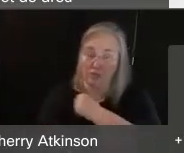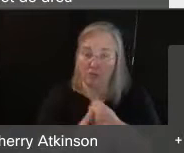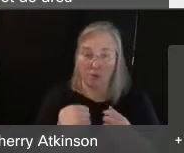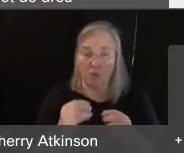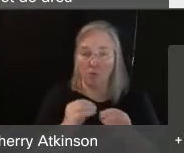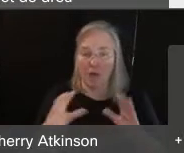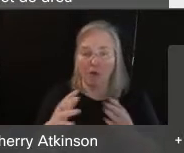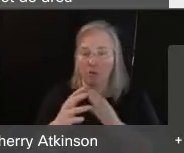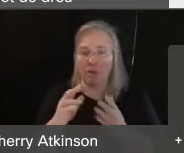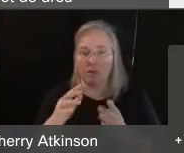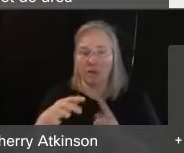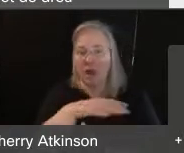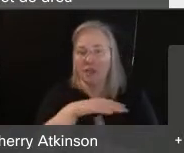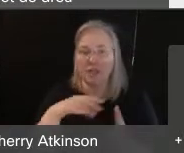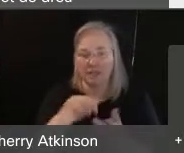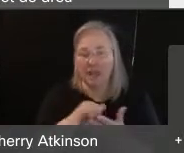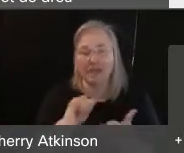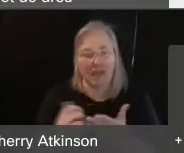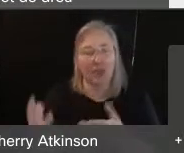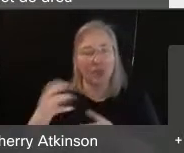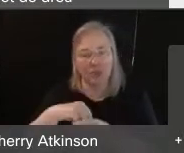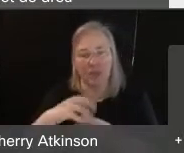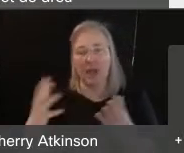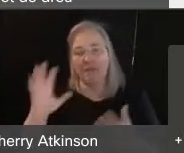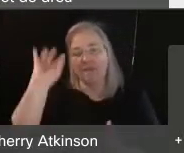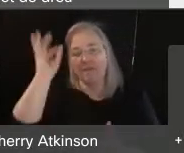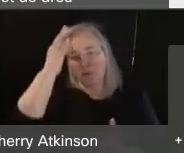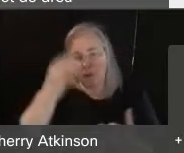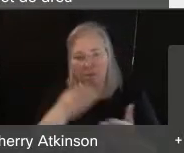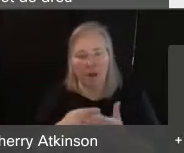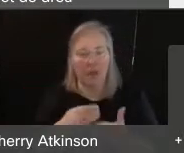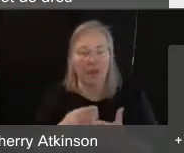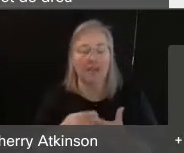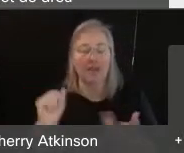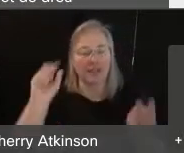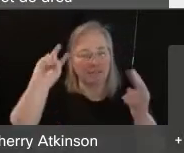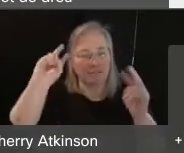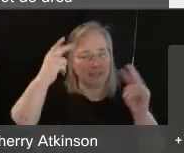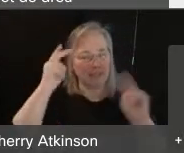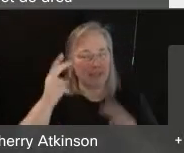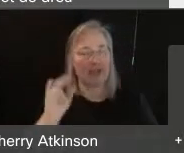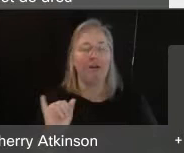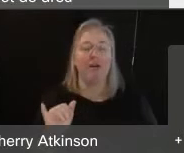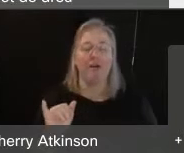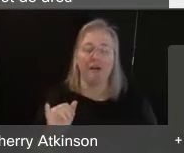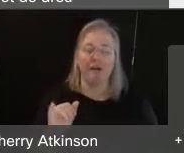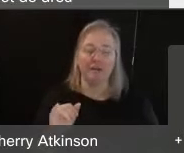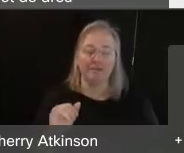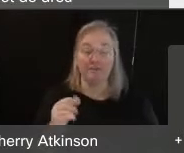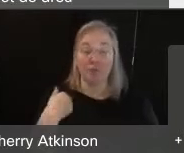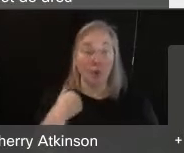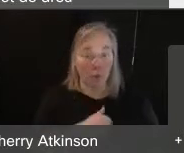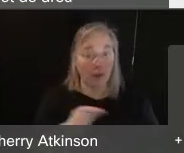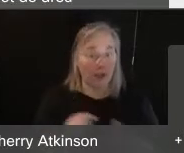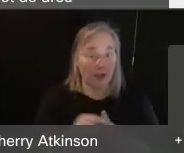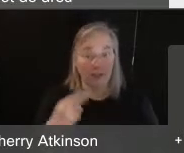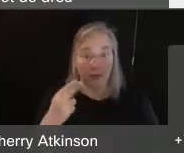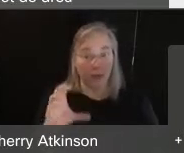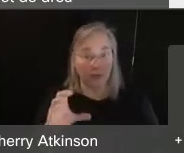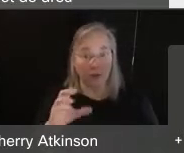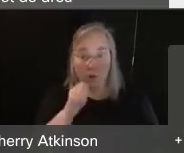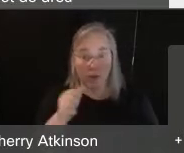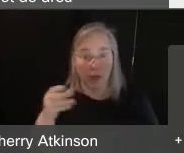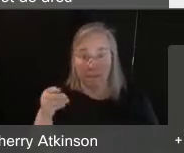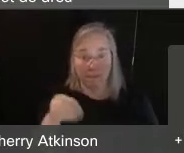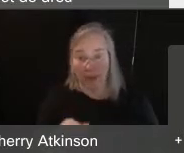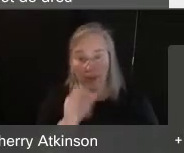it, this includes a lot of federal money. No. It's misleading because we're not, we as Howard County aren't necessarily paying